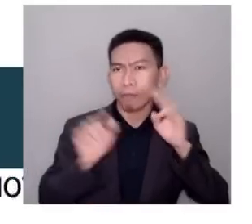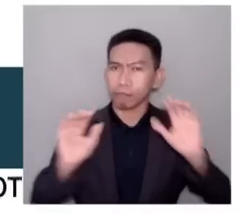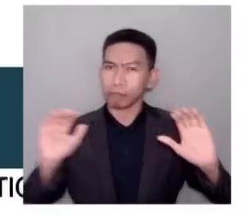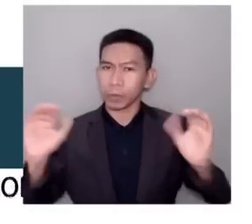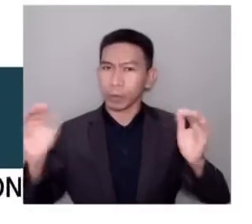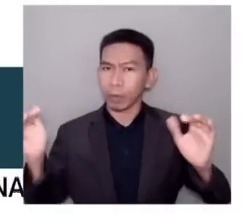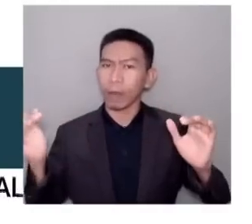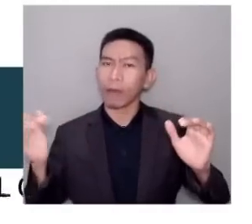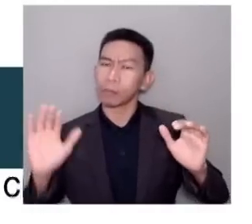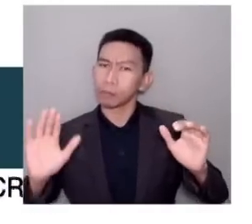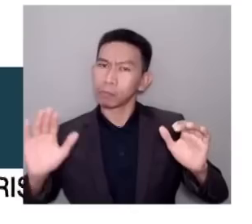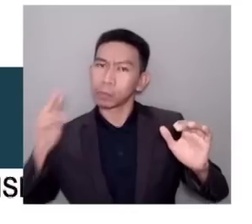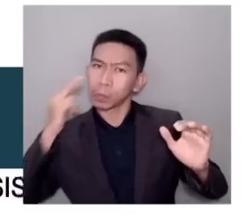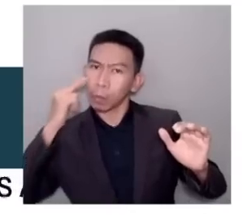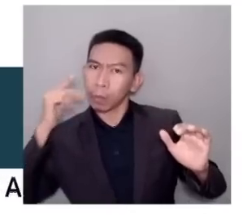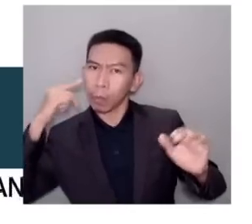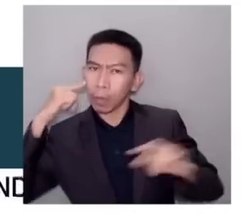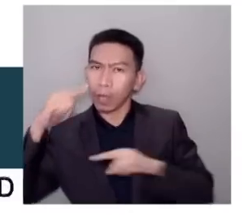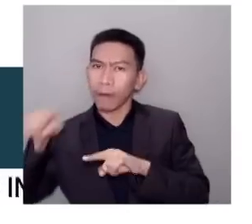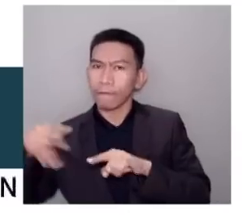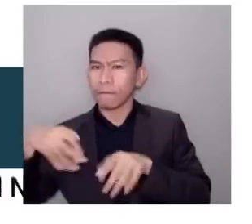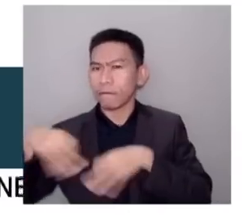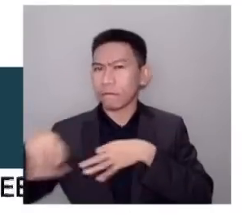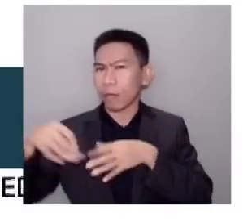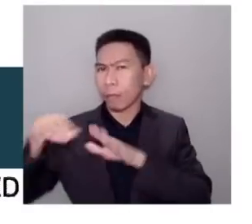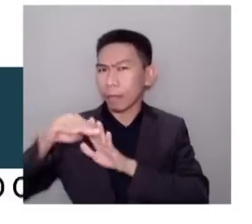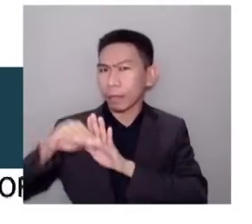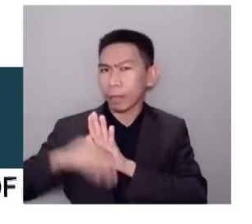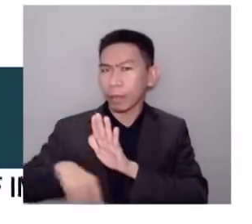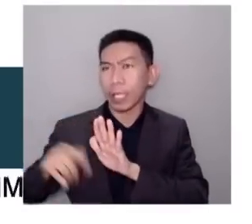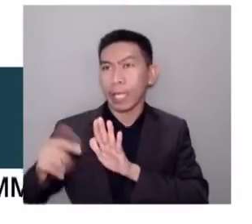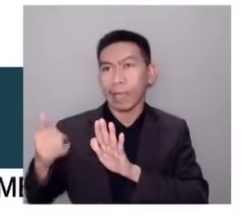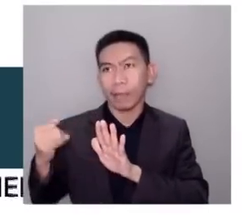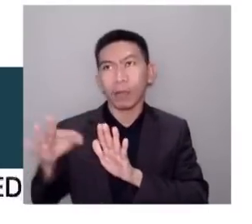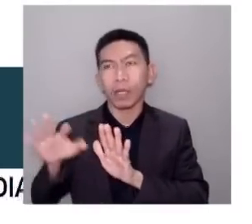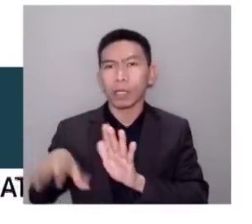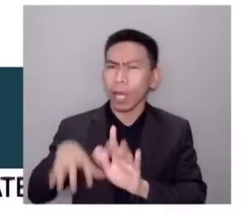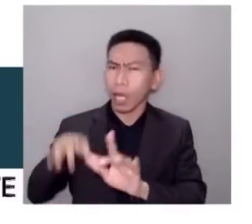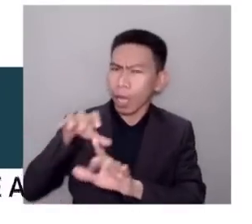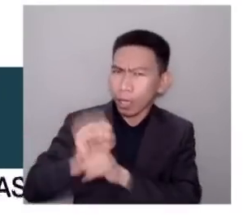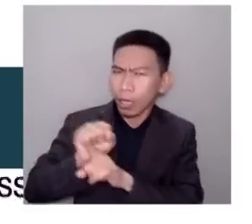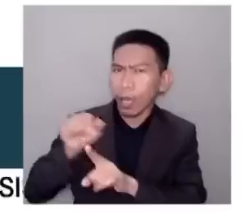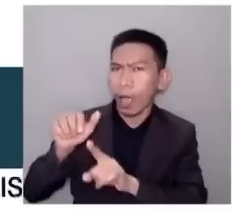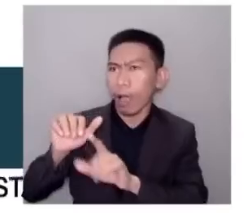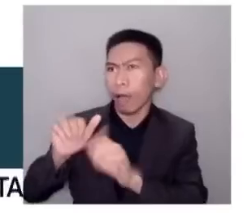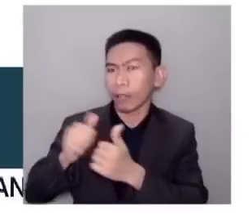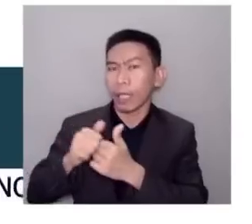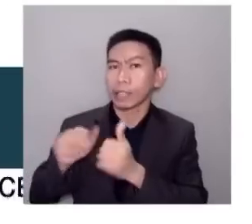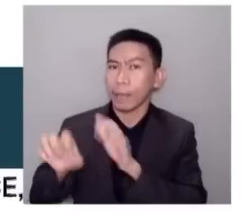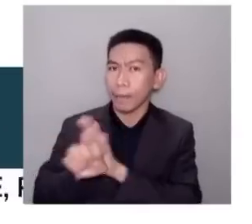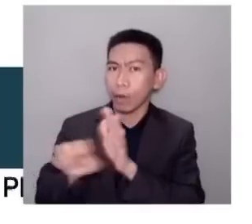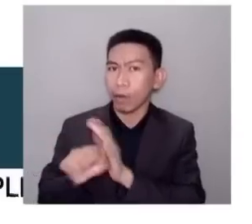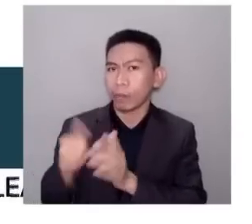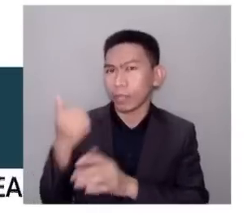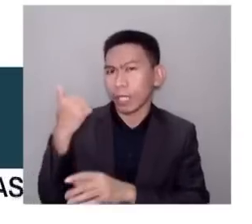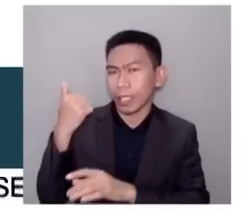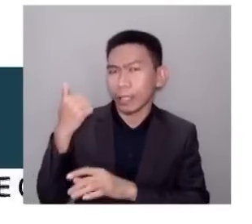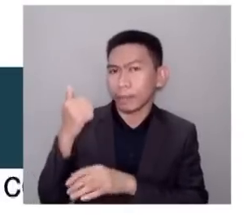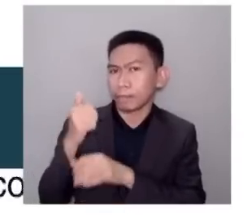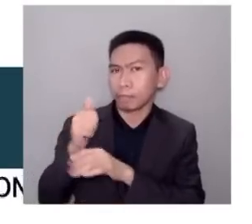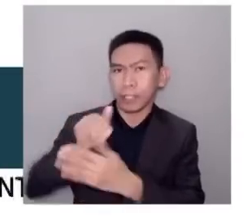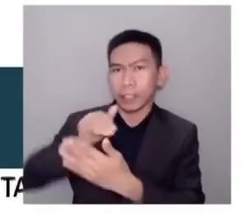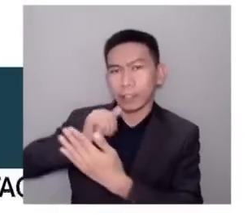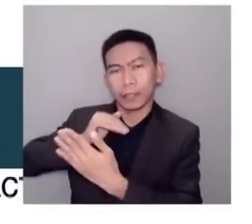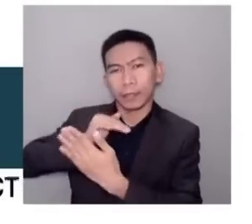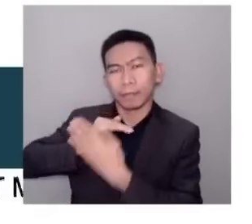Senator Padilla's version has the conviction of the, when convicted or upon conviction of the anti-violence against women and